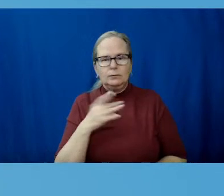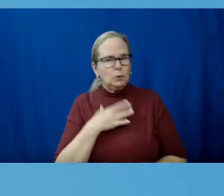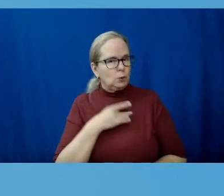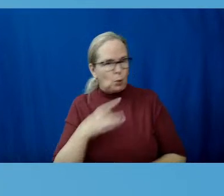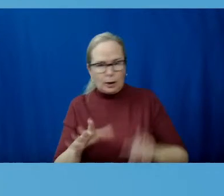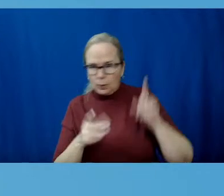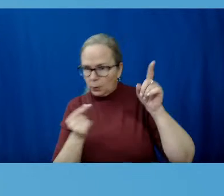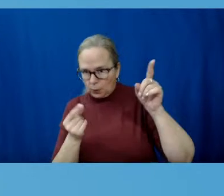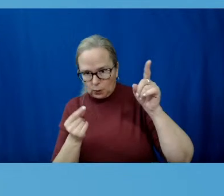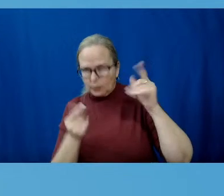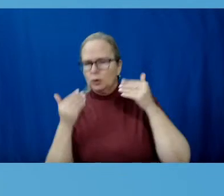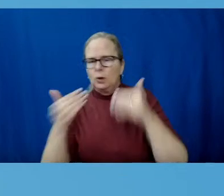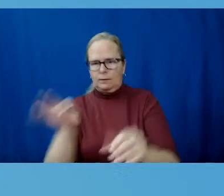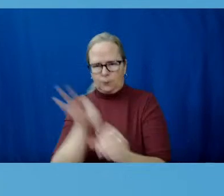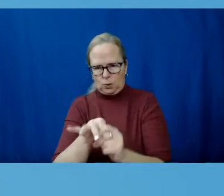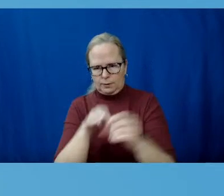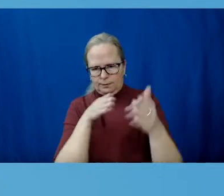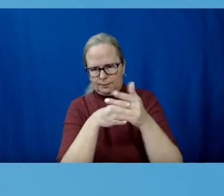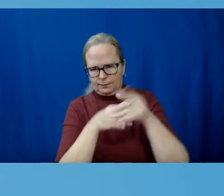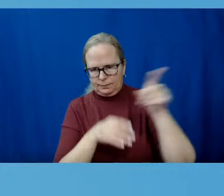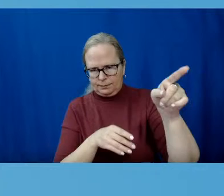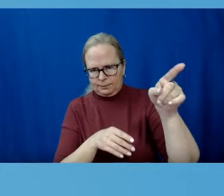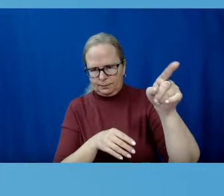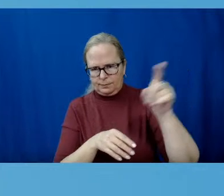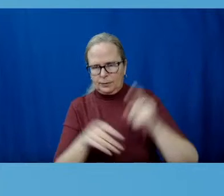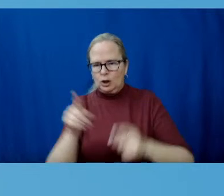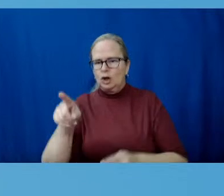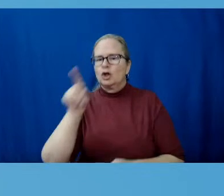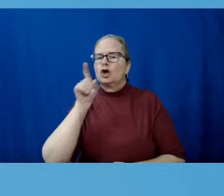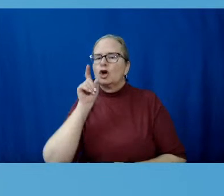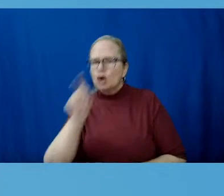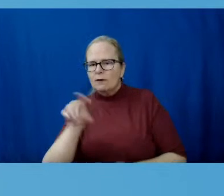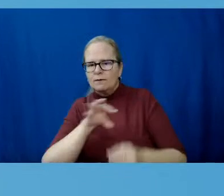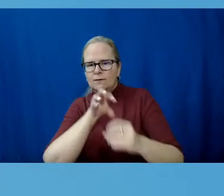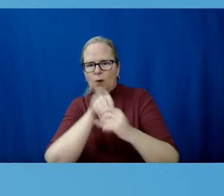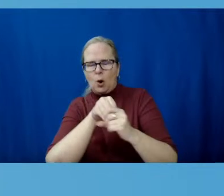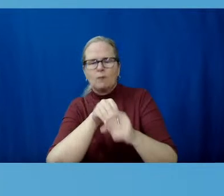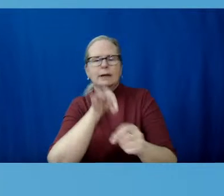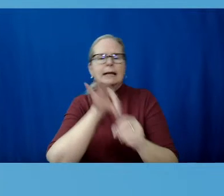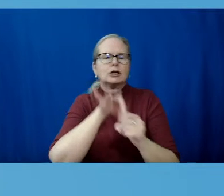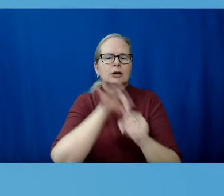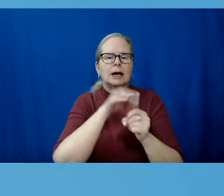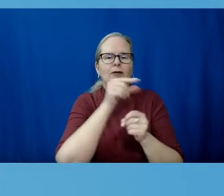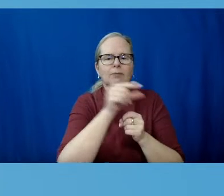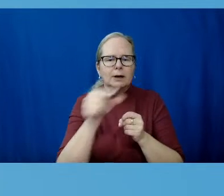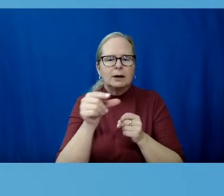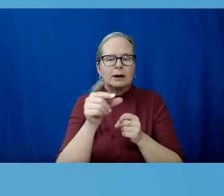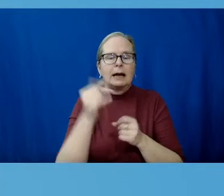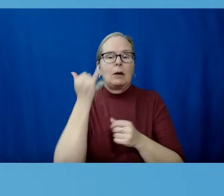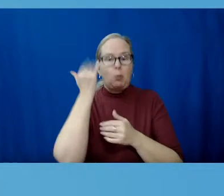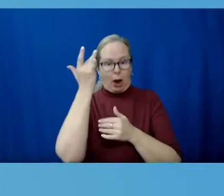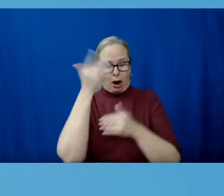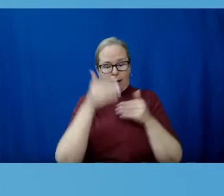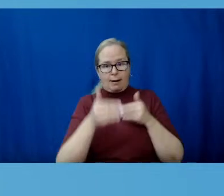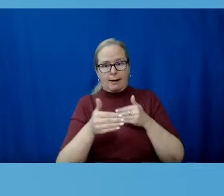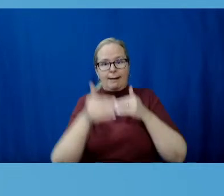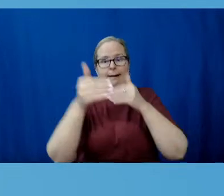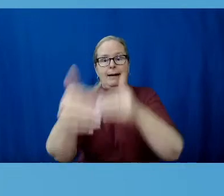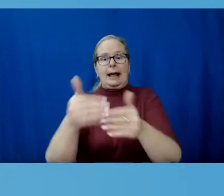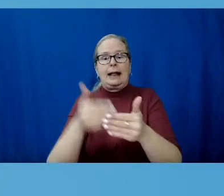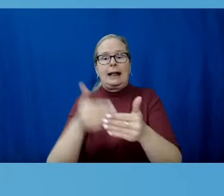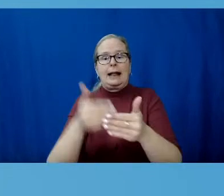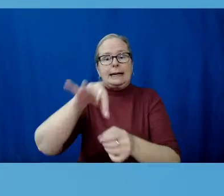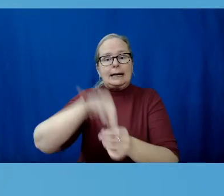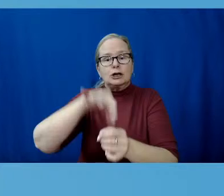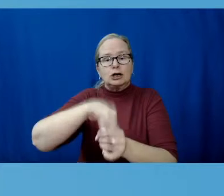don't plan to sit on my hands for the next election. If I have to rent, a van and with Dr.